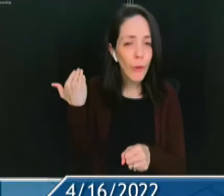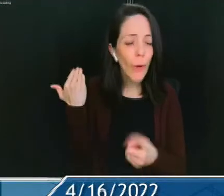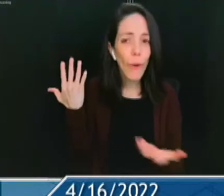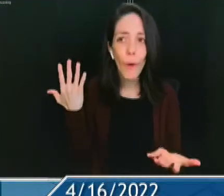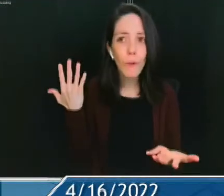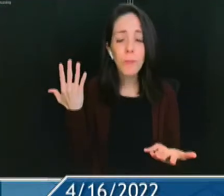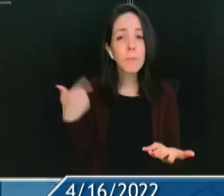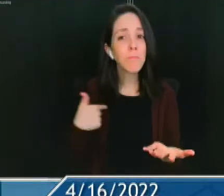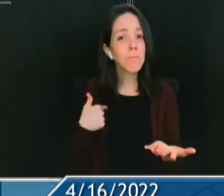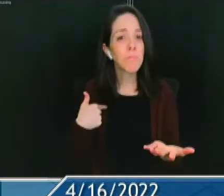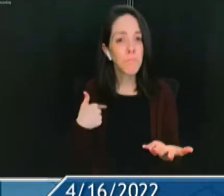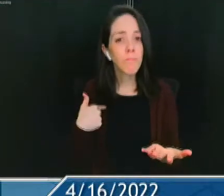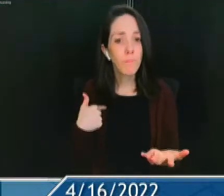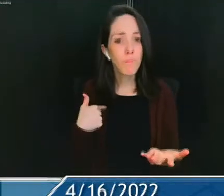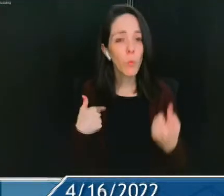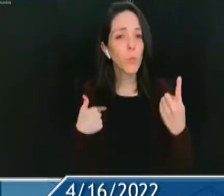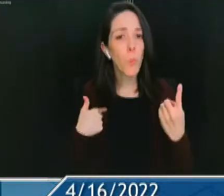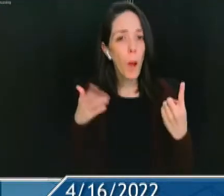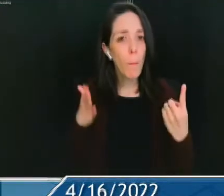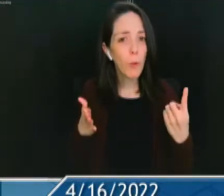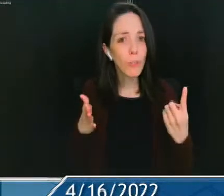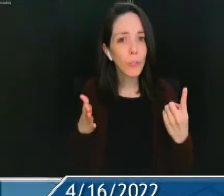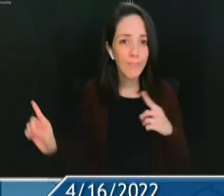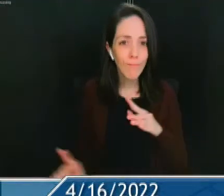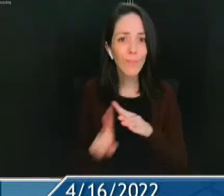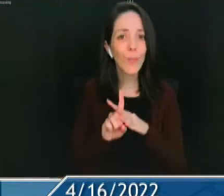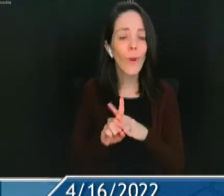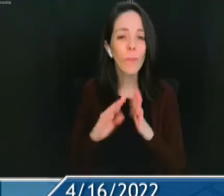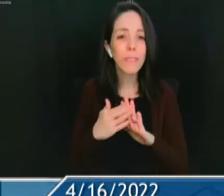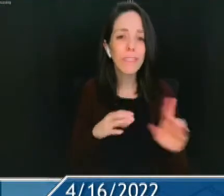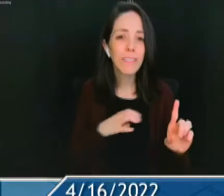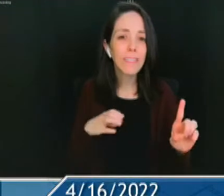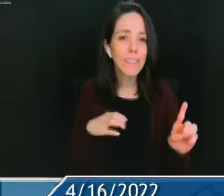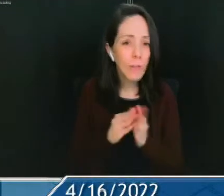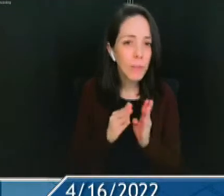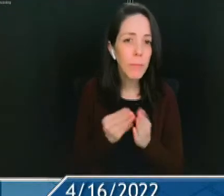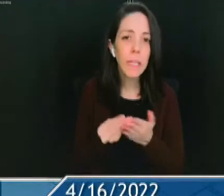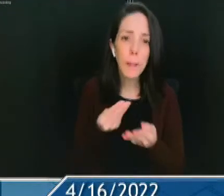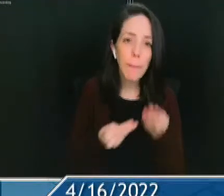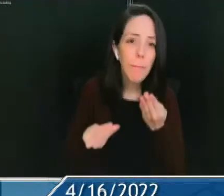the one providing testimony like you are at various budget hearings.